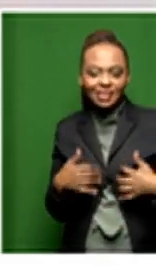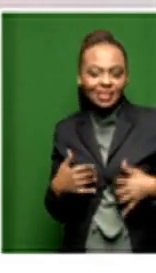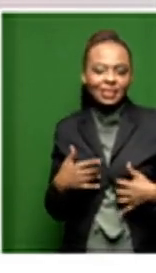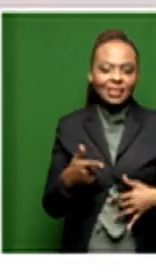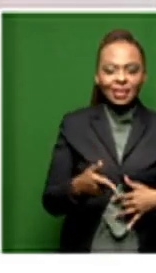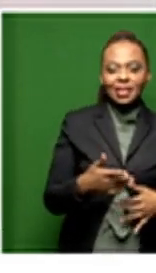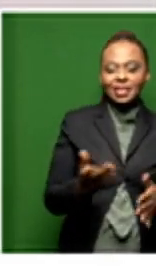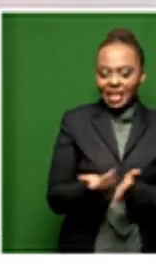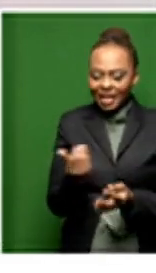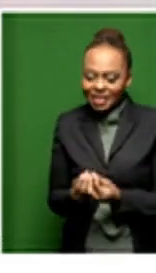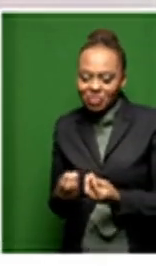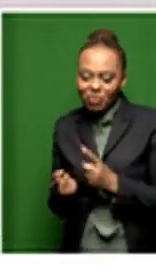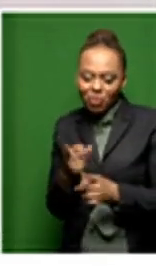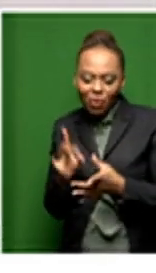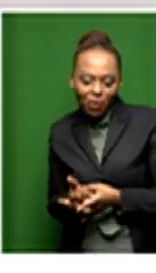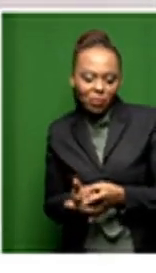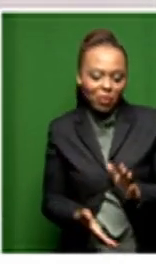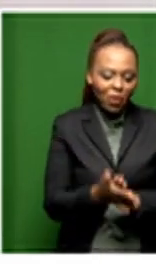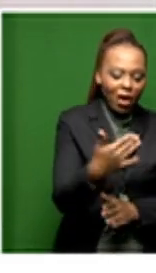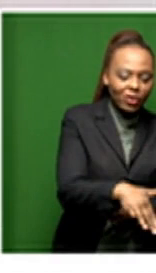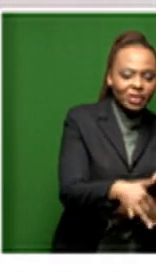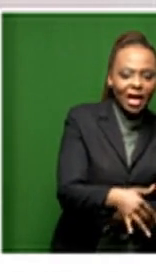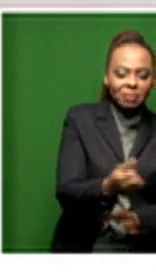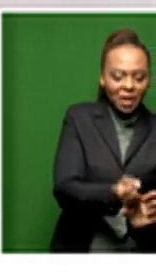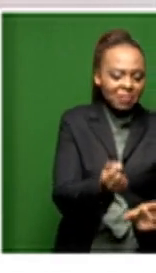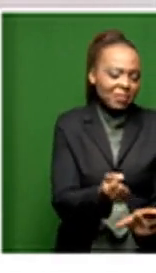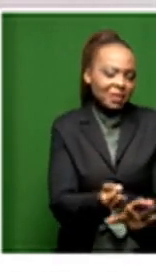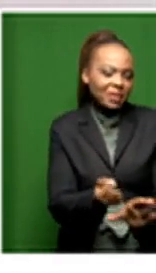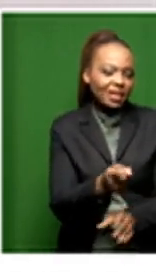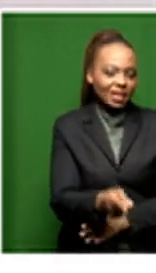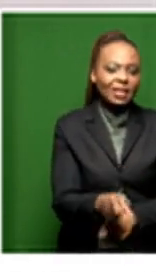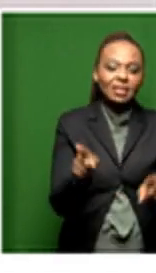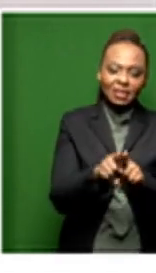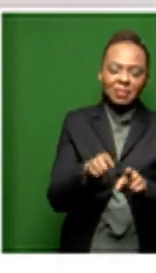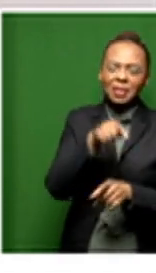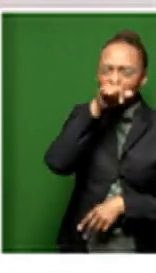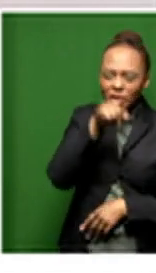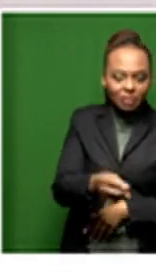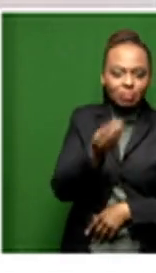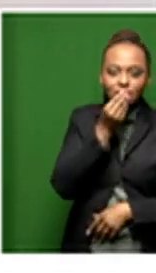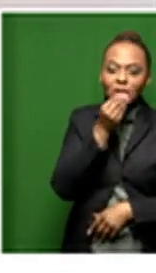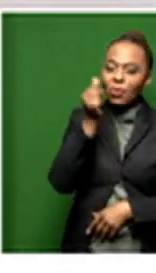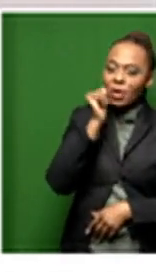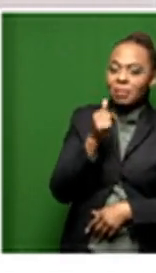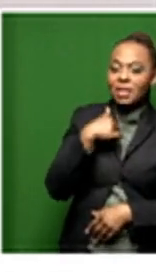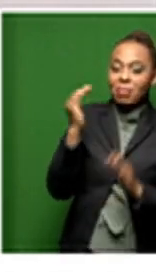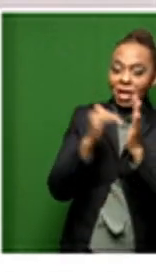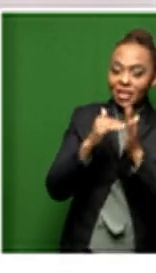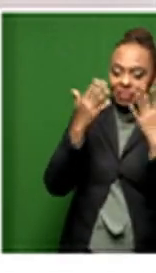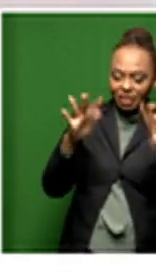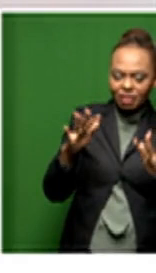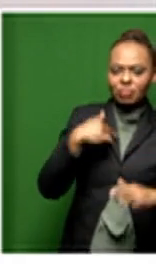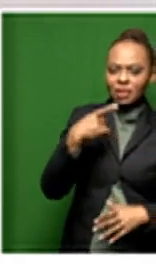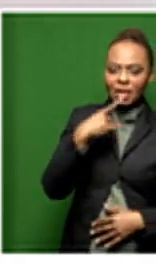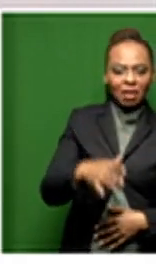that, I've been in love with food since then. Even when I got to matric, I didn't even have to think of other things that I wanted to do. I said I